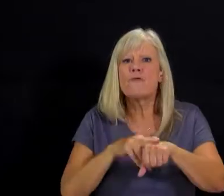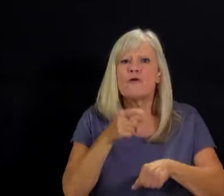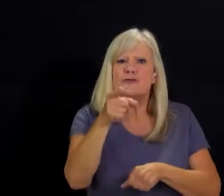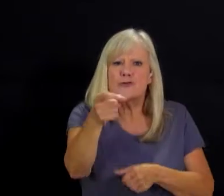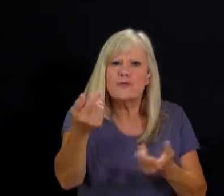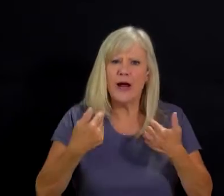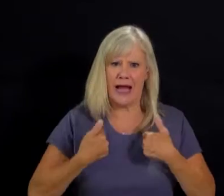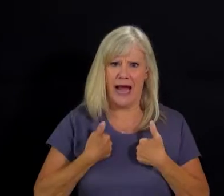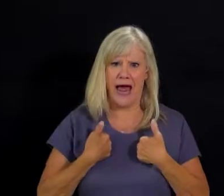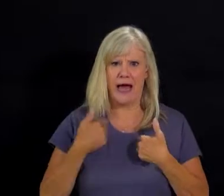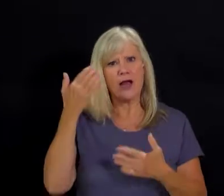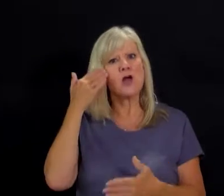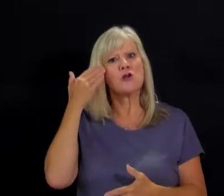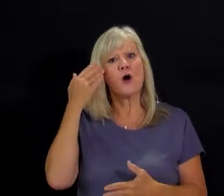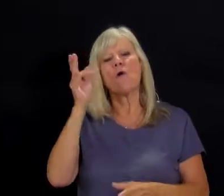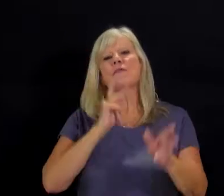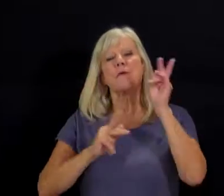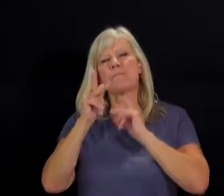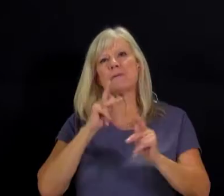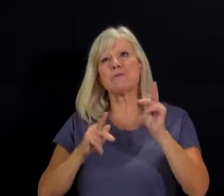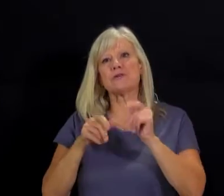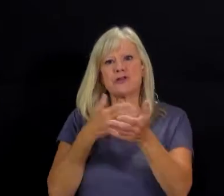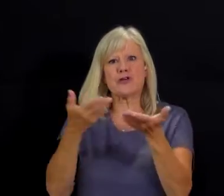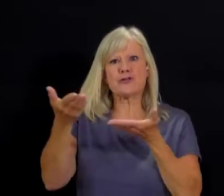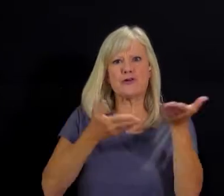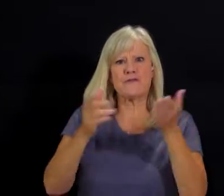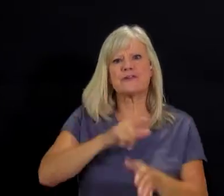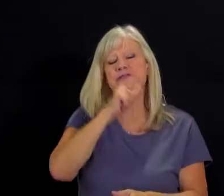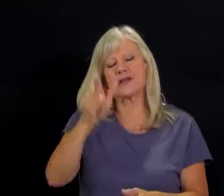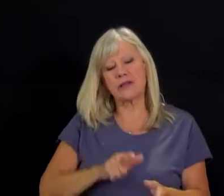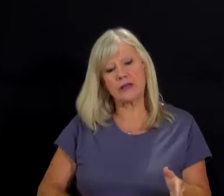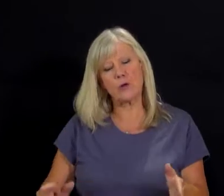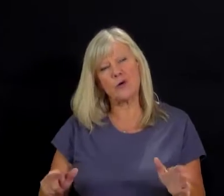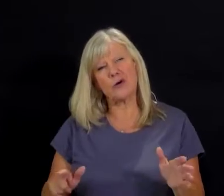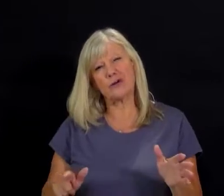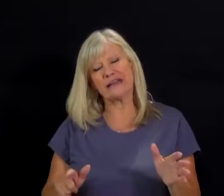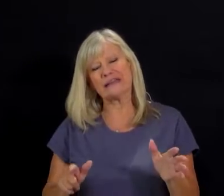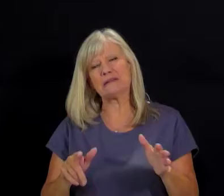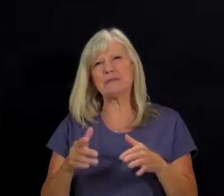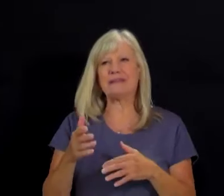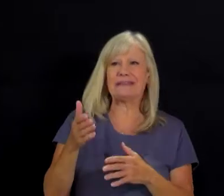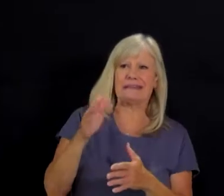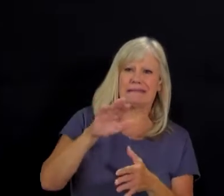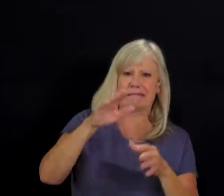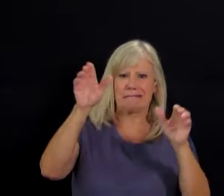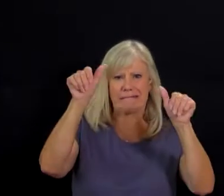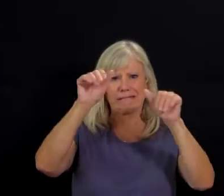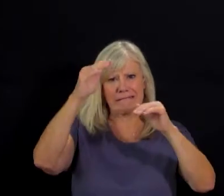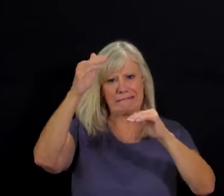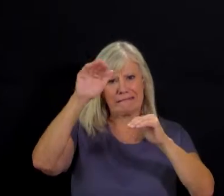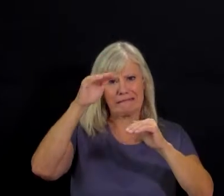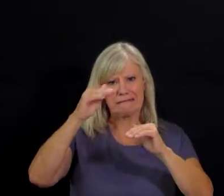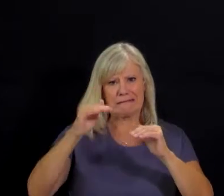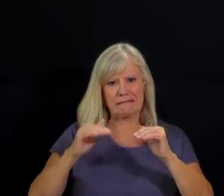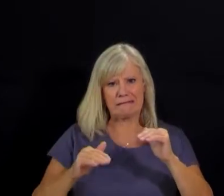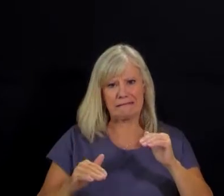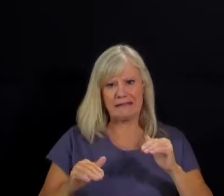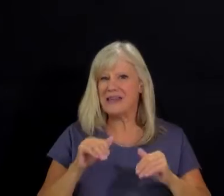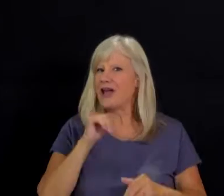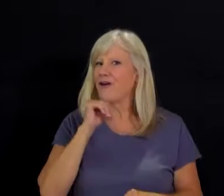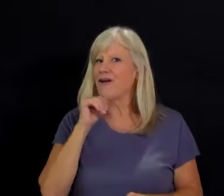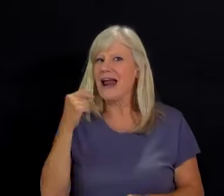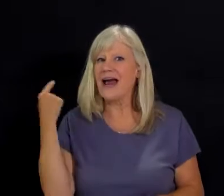that the people's committed service to the Lord over time will ebb and flow. They are not always